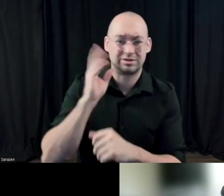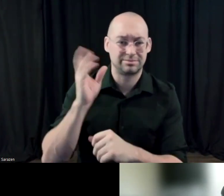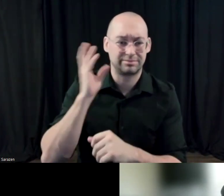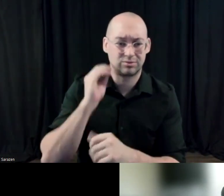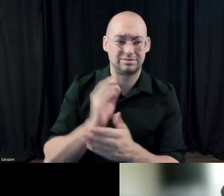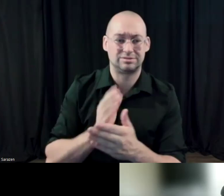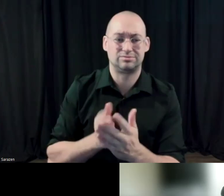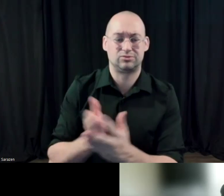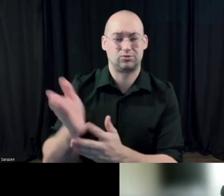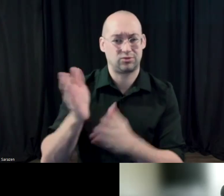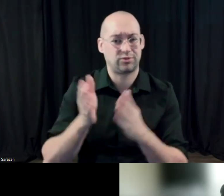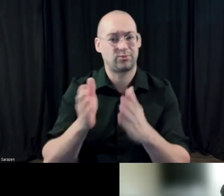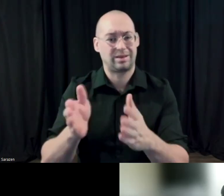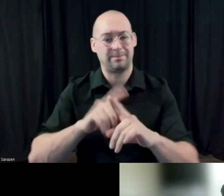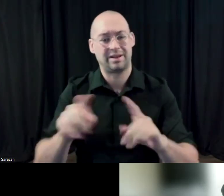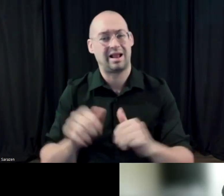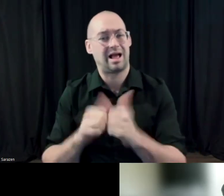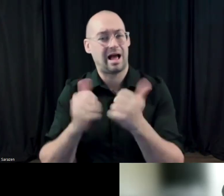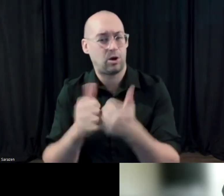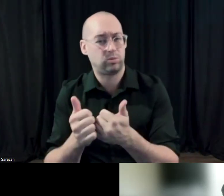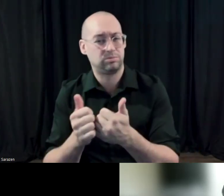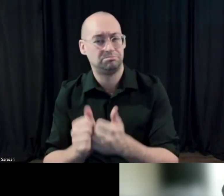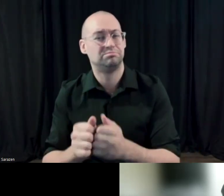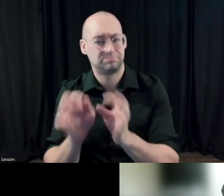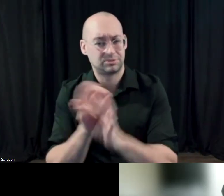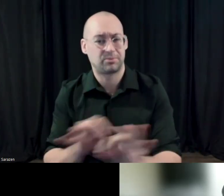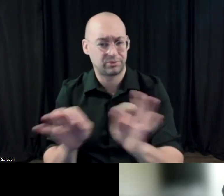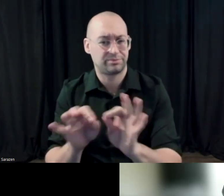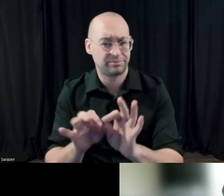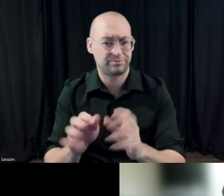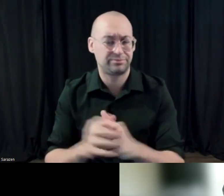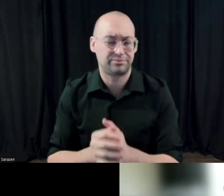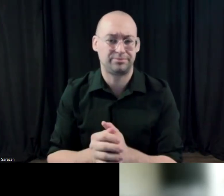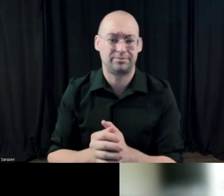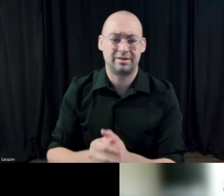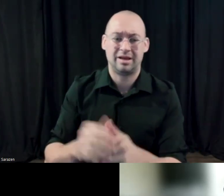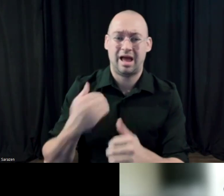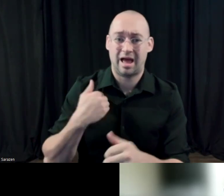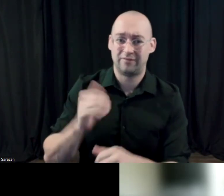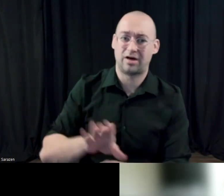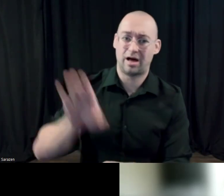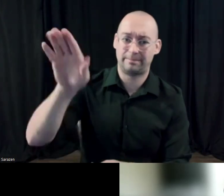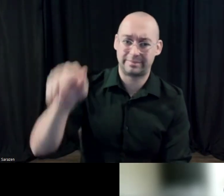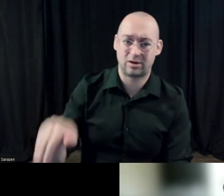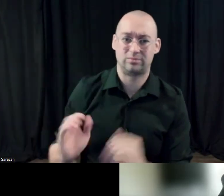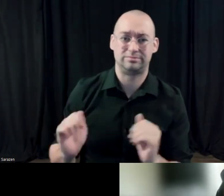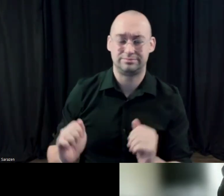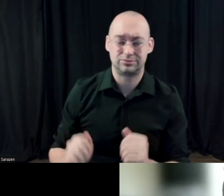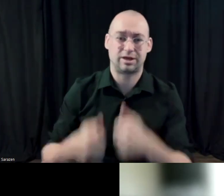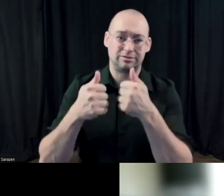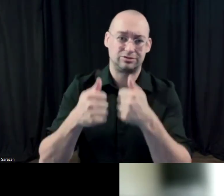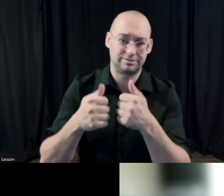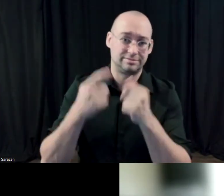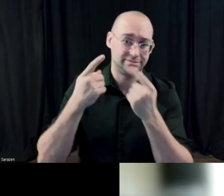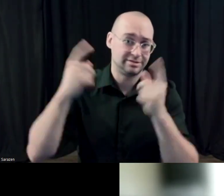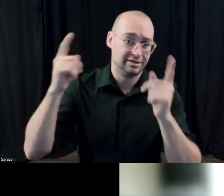way, but the how really matters in this work. We have had certainly ups and downs and challenges and successes.